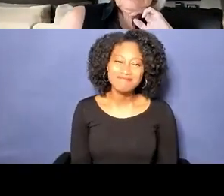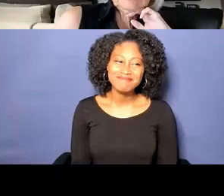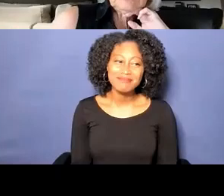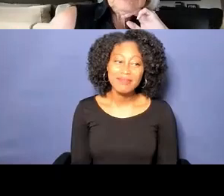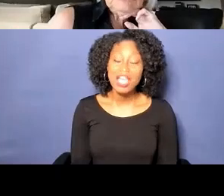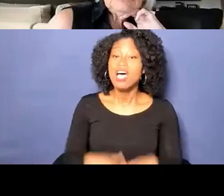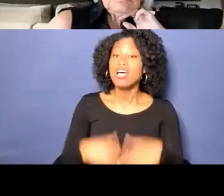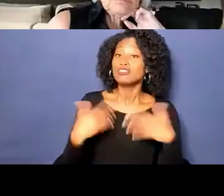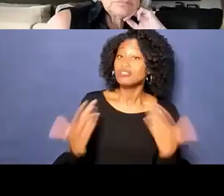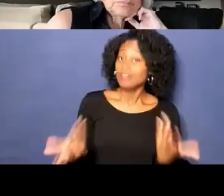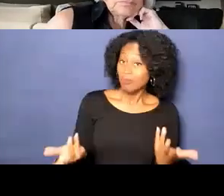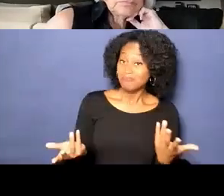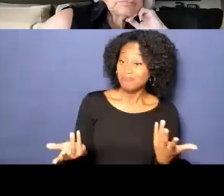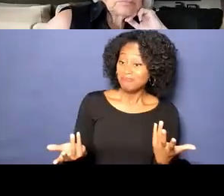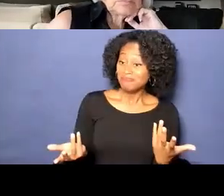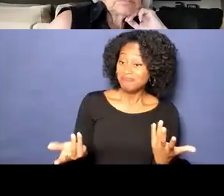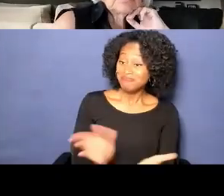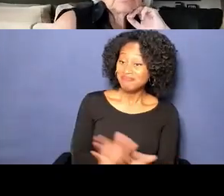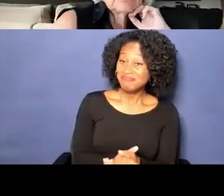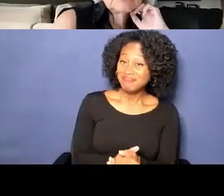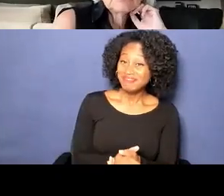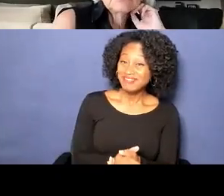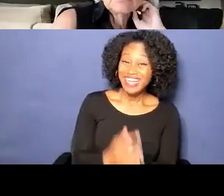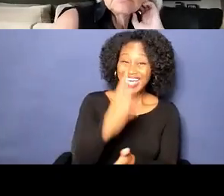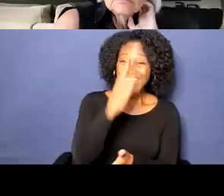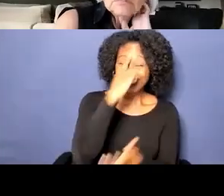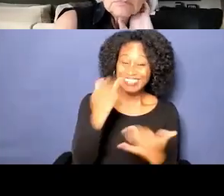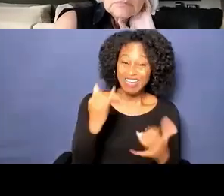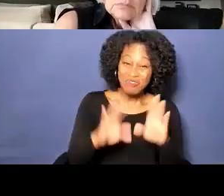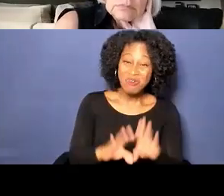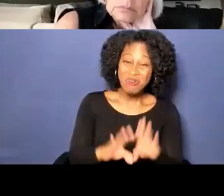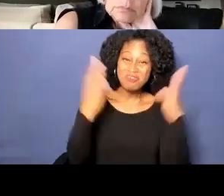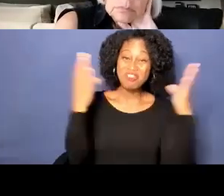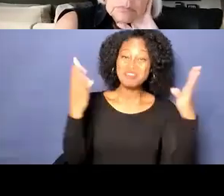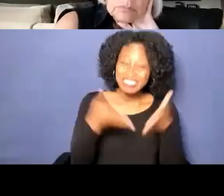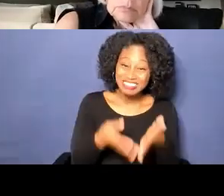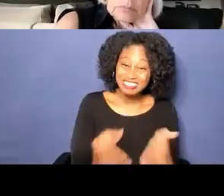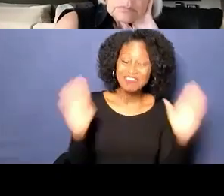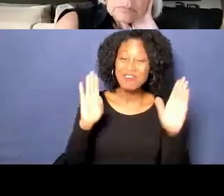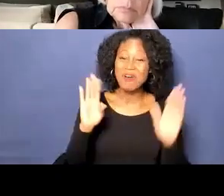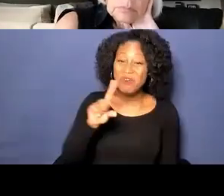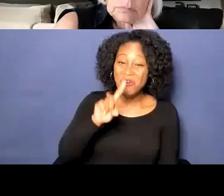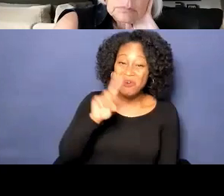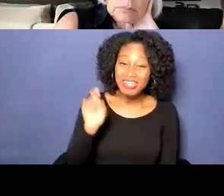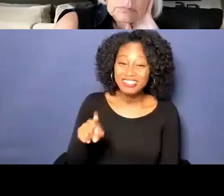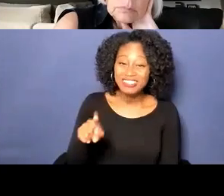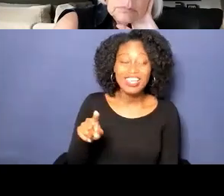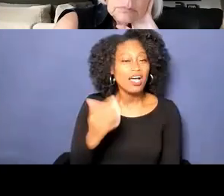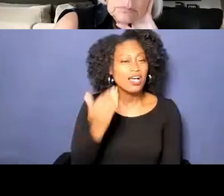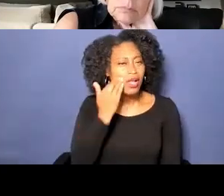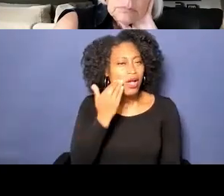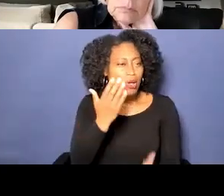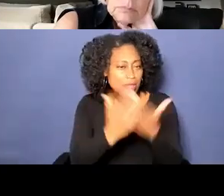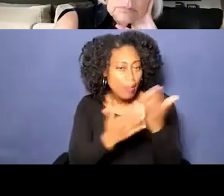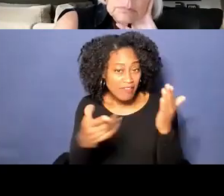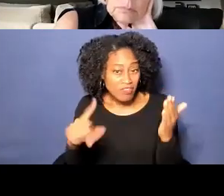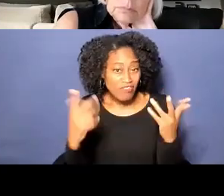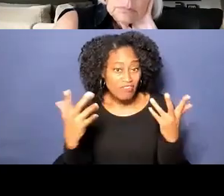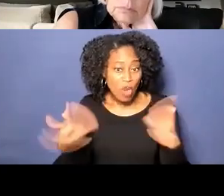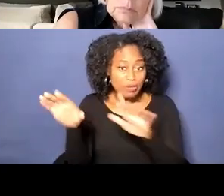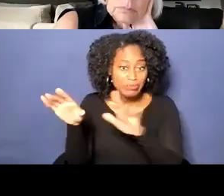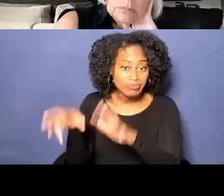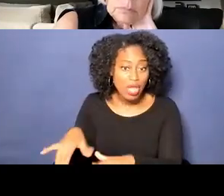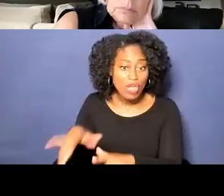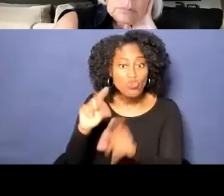So with that, I think we're going to open up to some general questions. I know that there have been some of you have already been putting